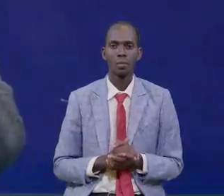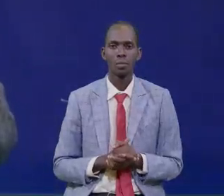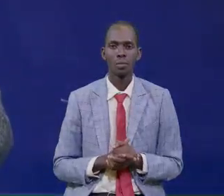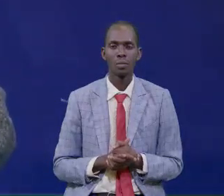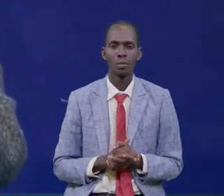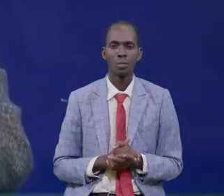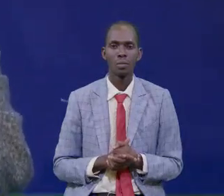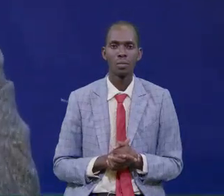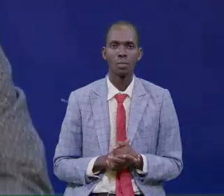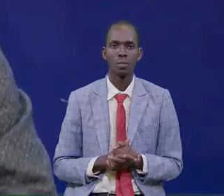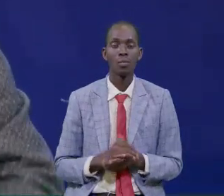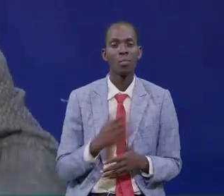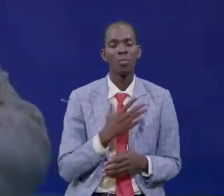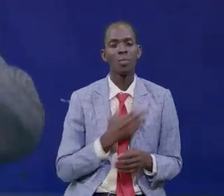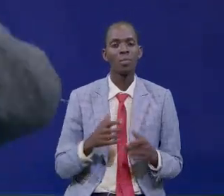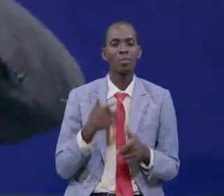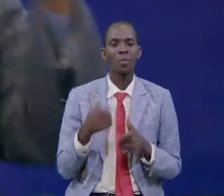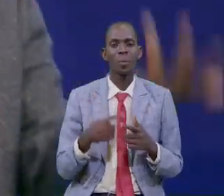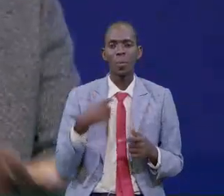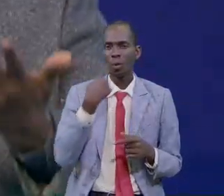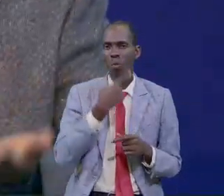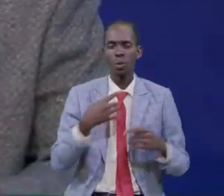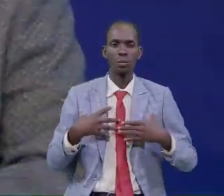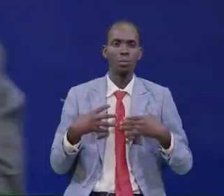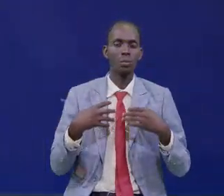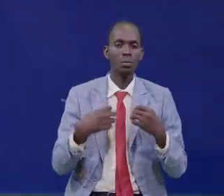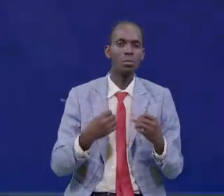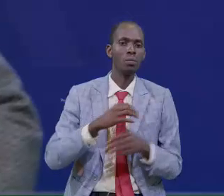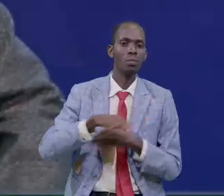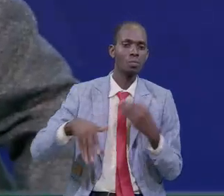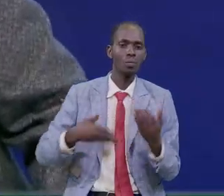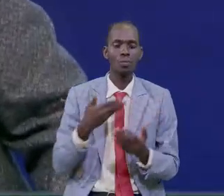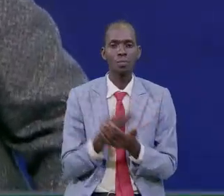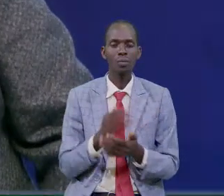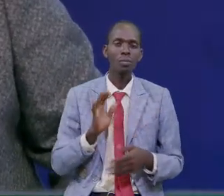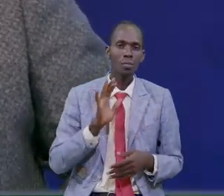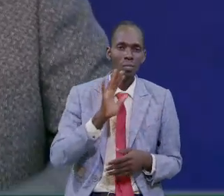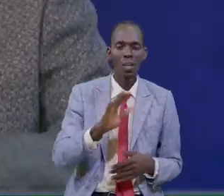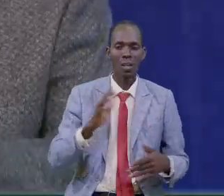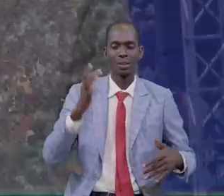And then who healeth all thy diseases?